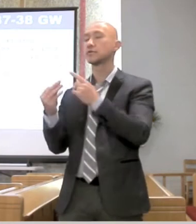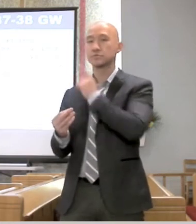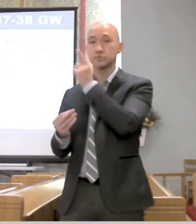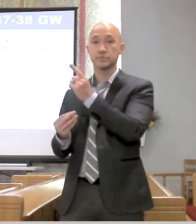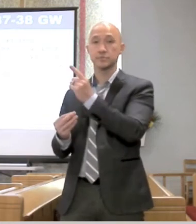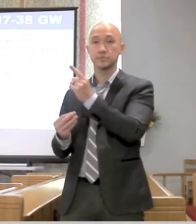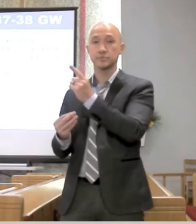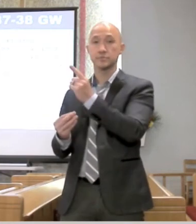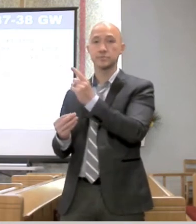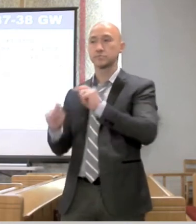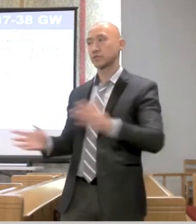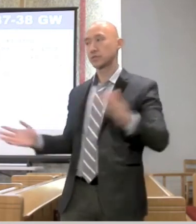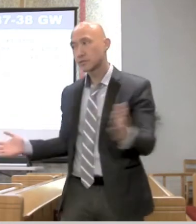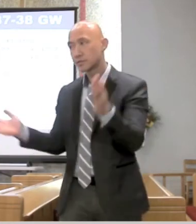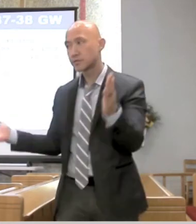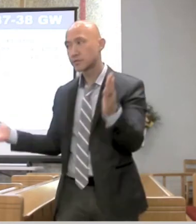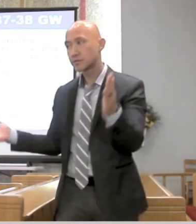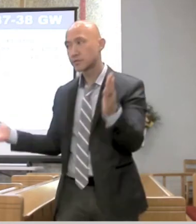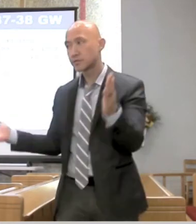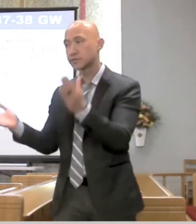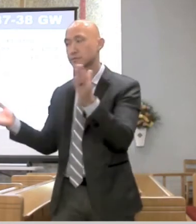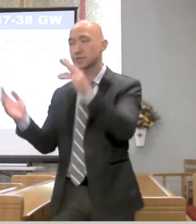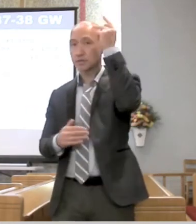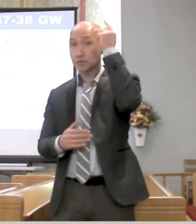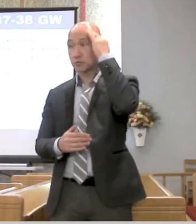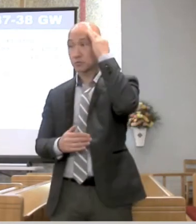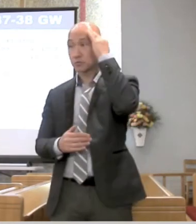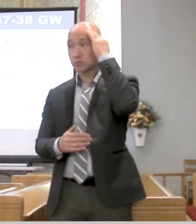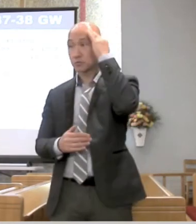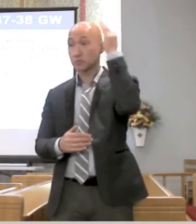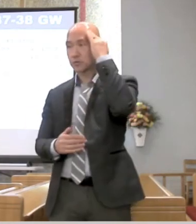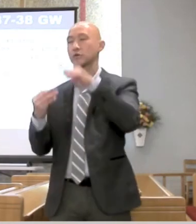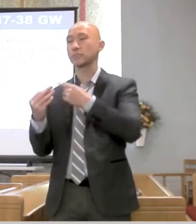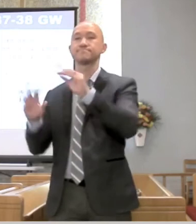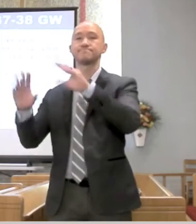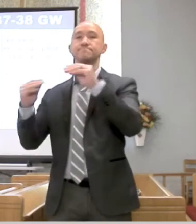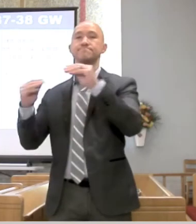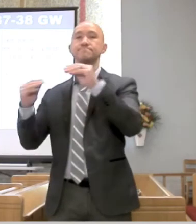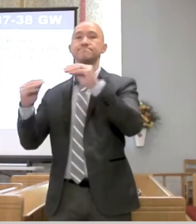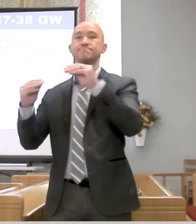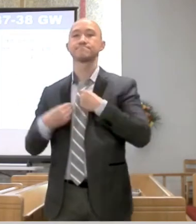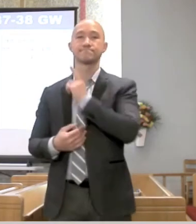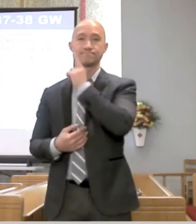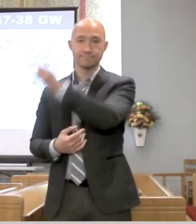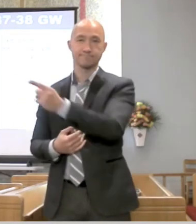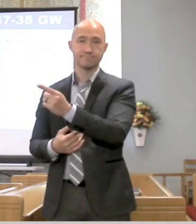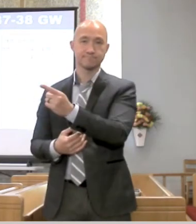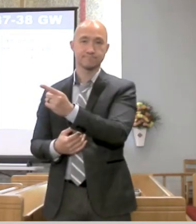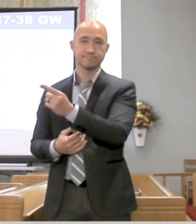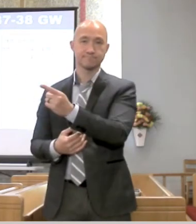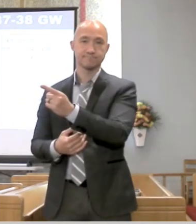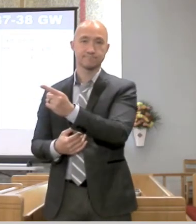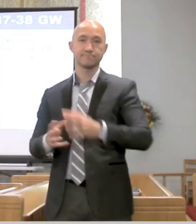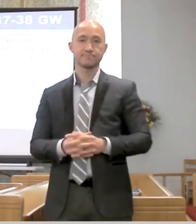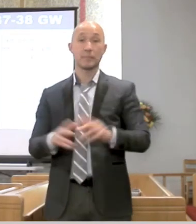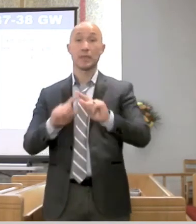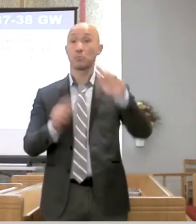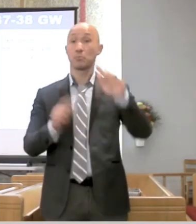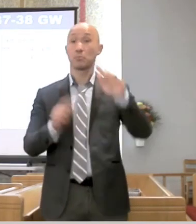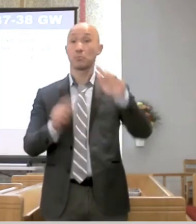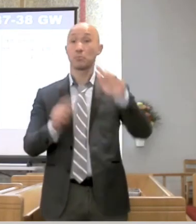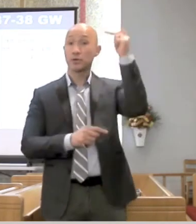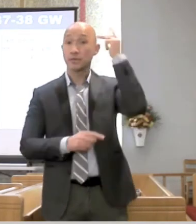kingdom. He's offering him a chance to change his life, to change the course of his life. Pilate's verdict,